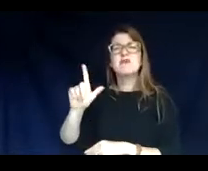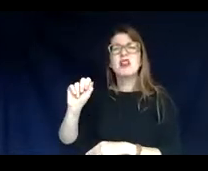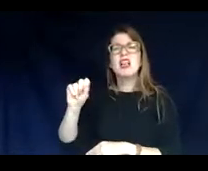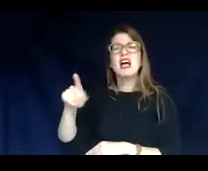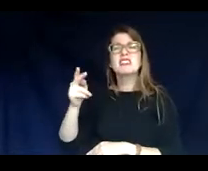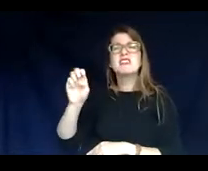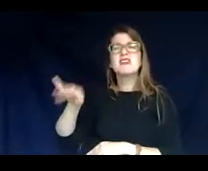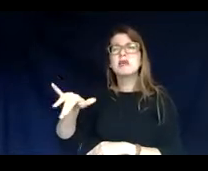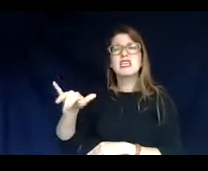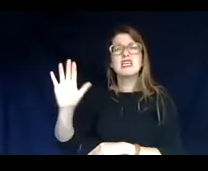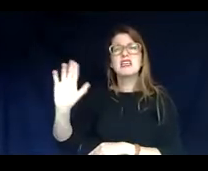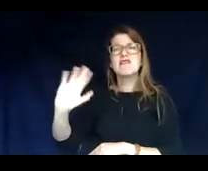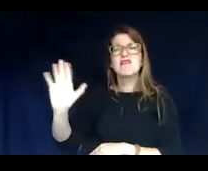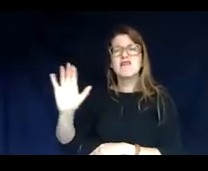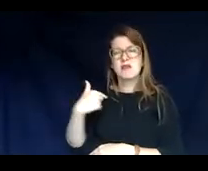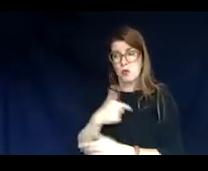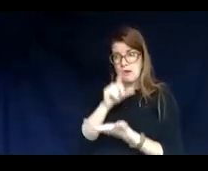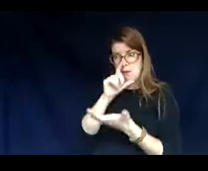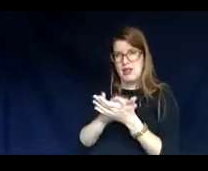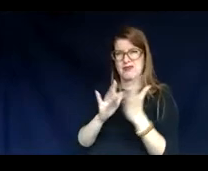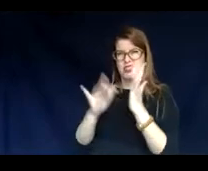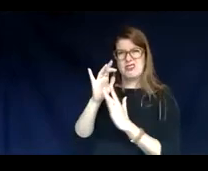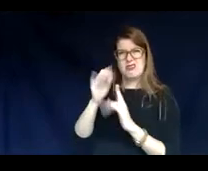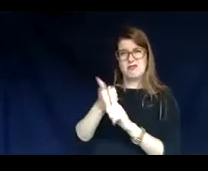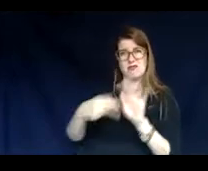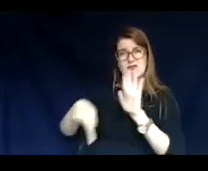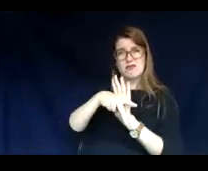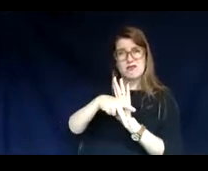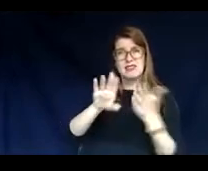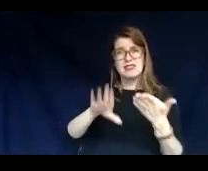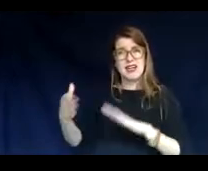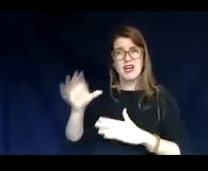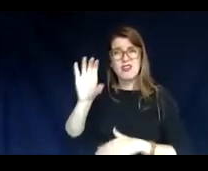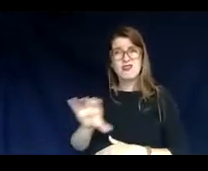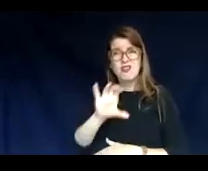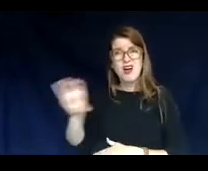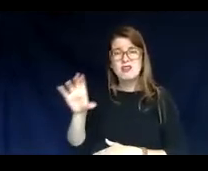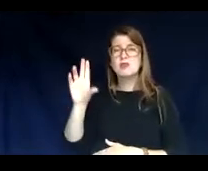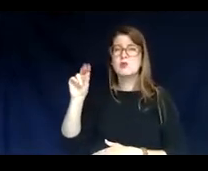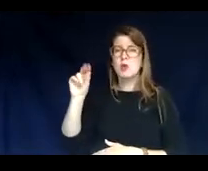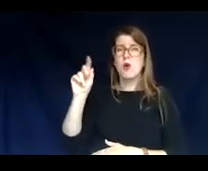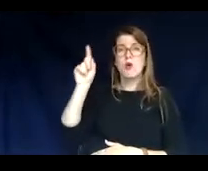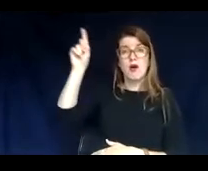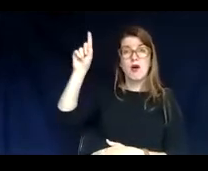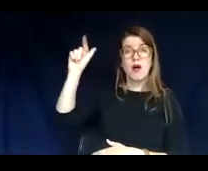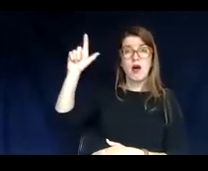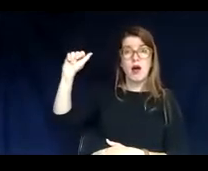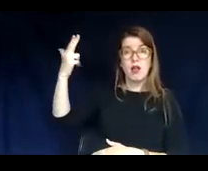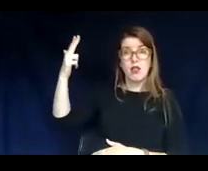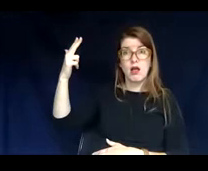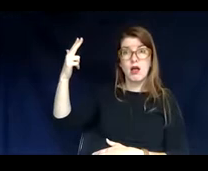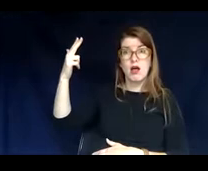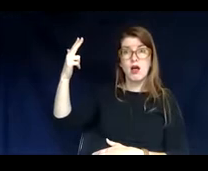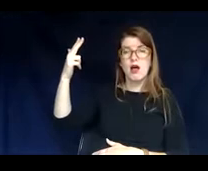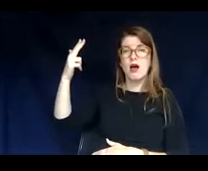abhorrent idea. We also believe that Jesus didn't die on the cross, that he was raised up by Allah and brought to him, and another person was put in his